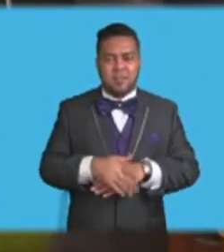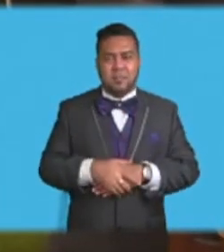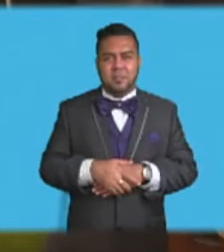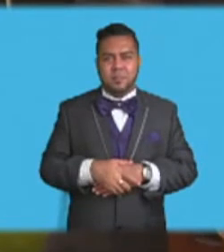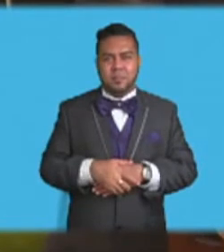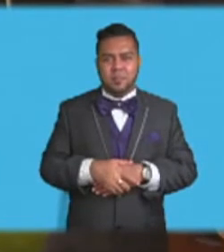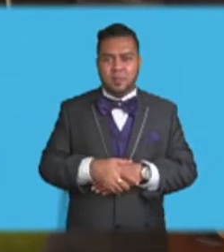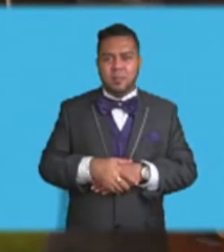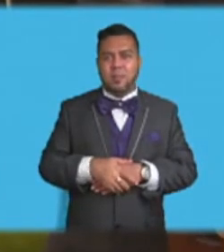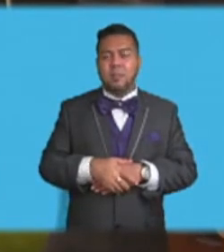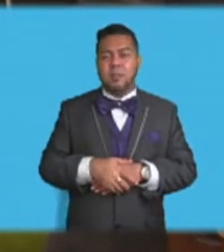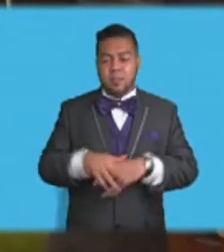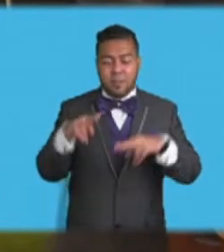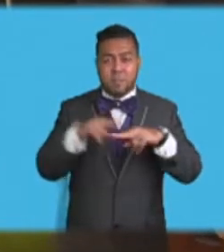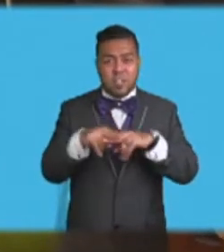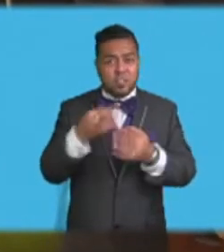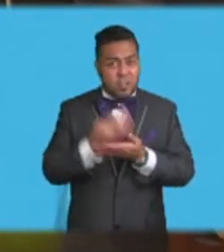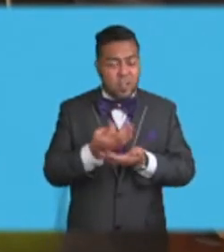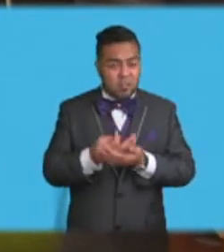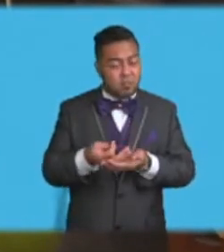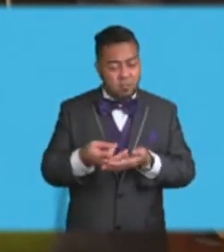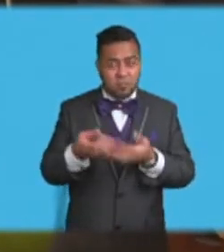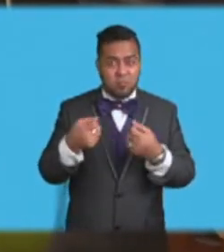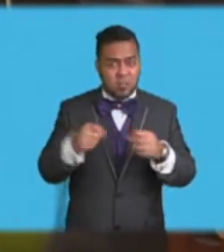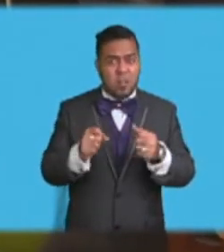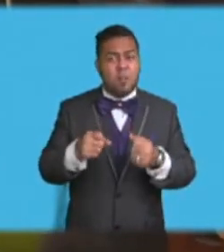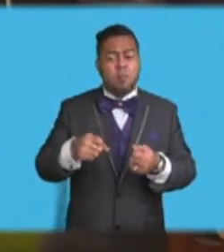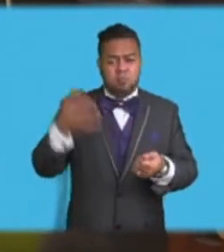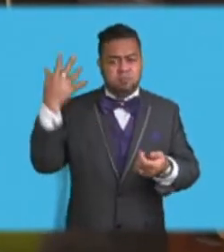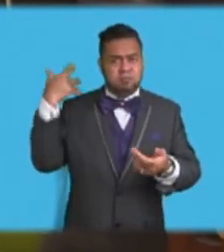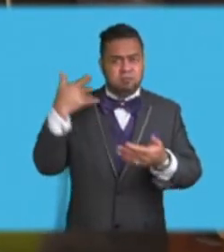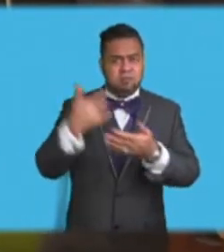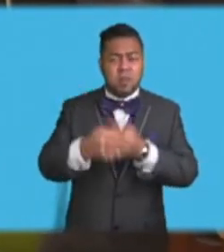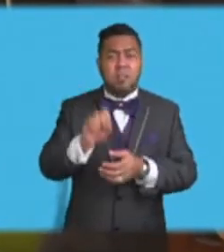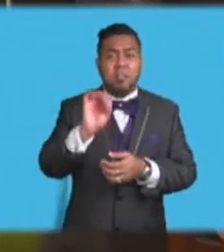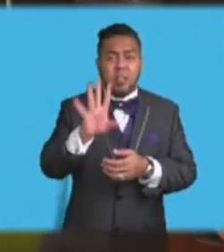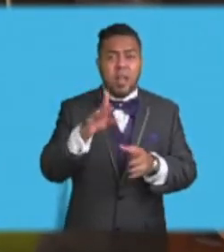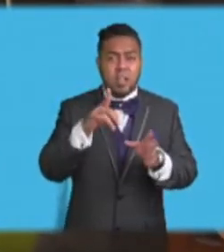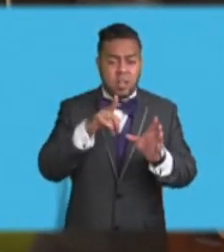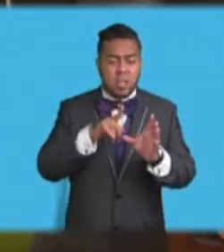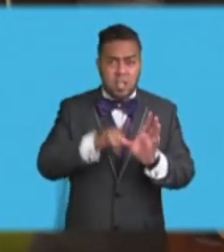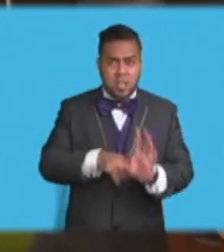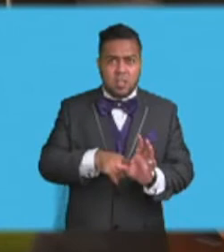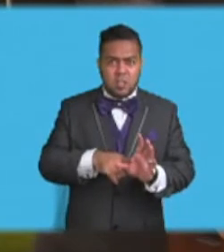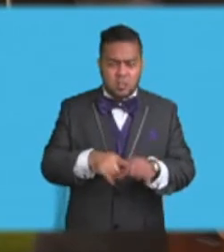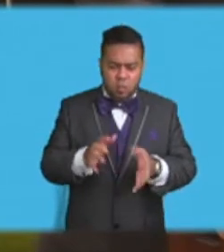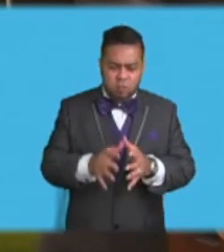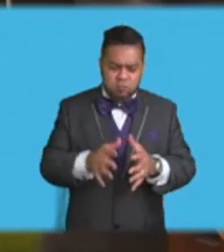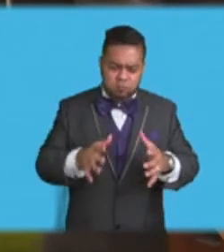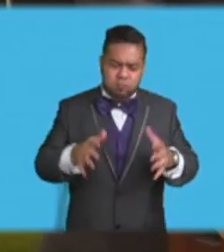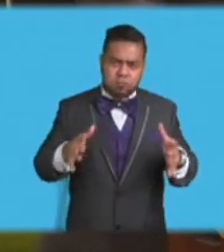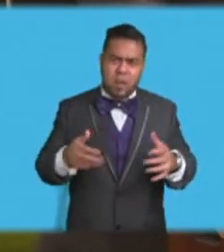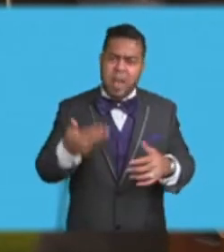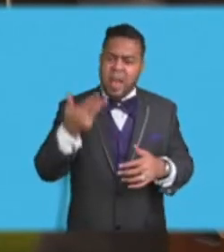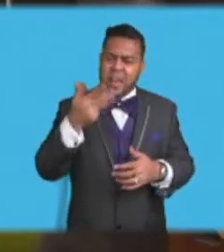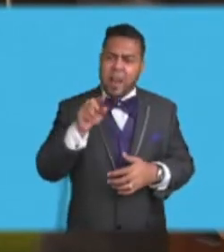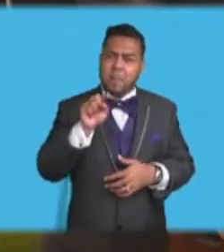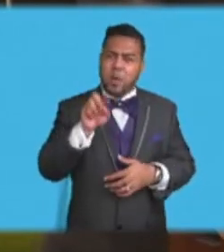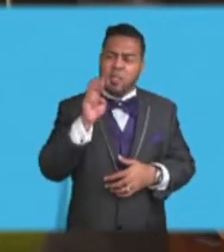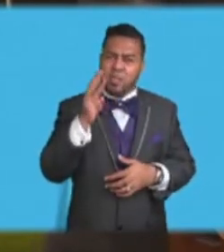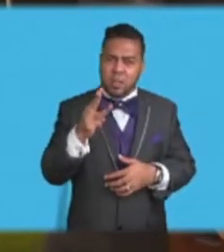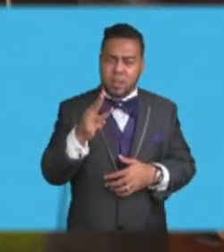financial system. On average, for the last 10 years, the annualized rate of growth has been around 9.3% in terms of